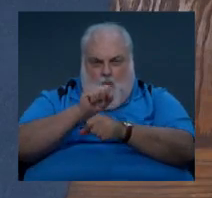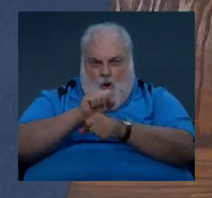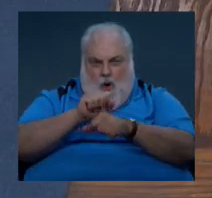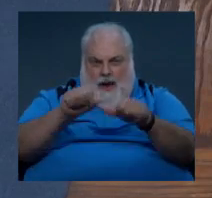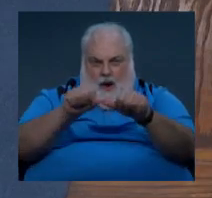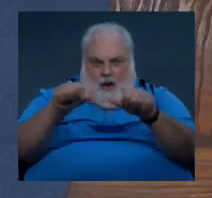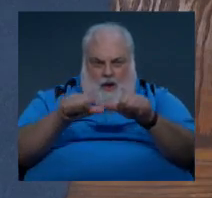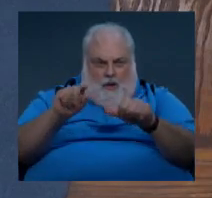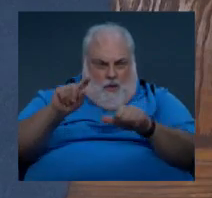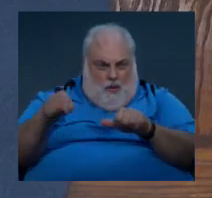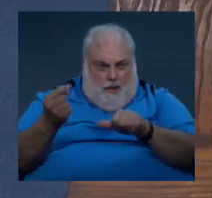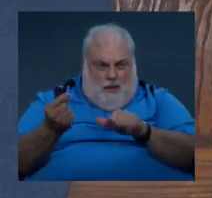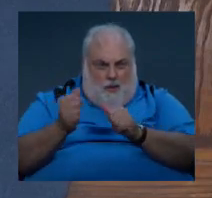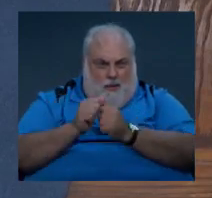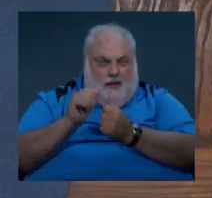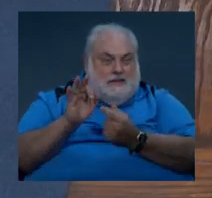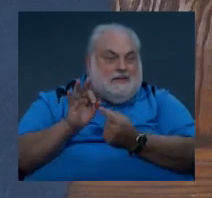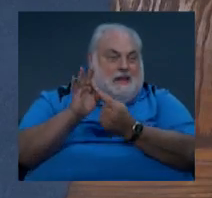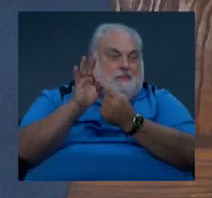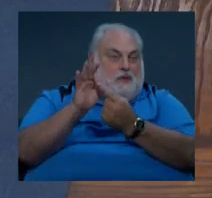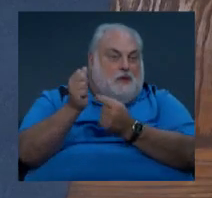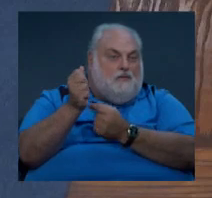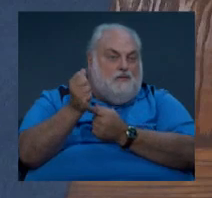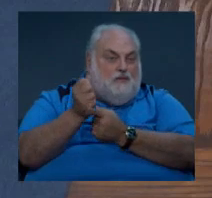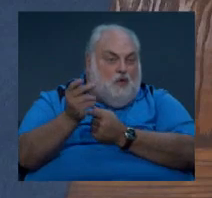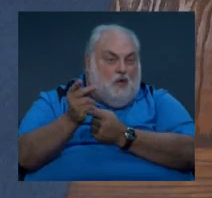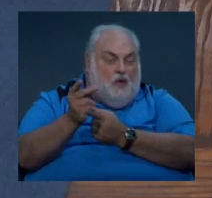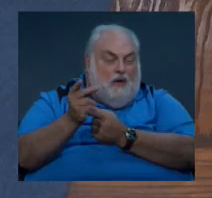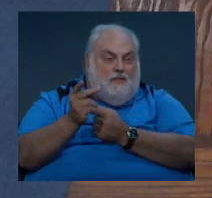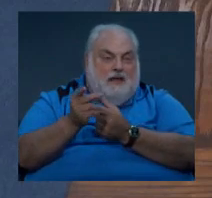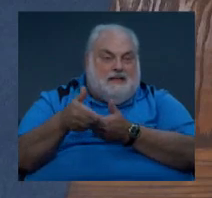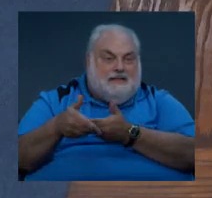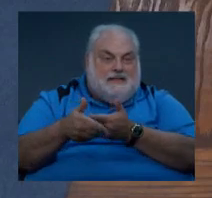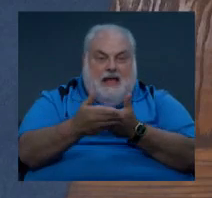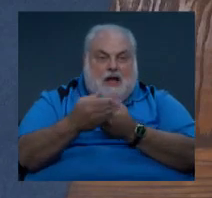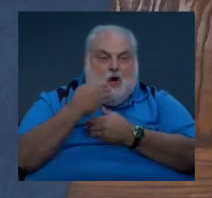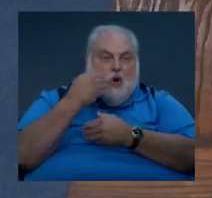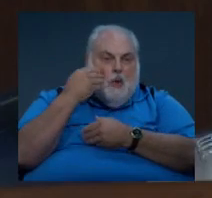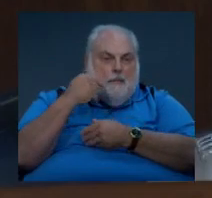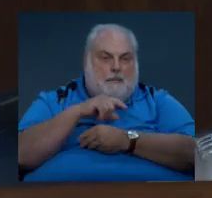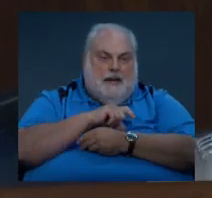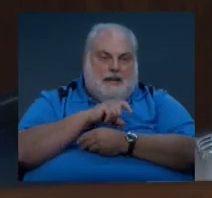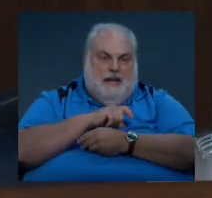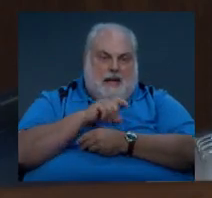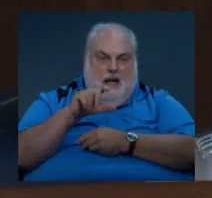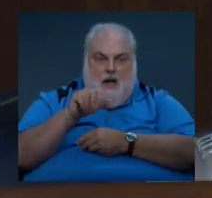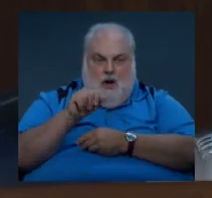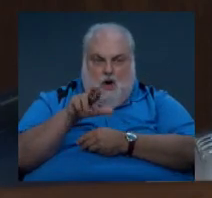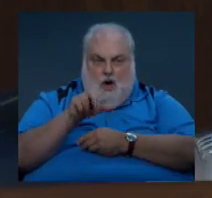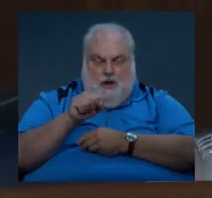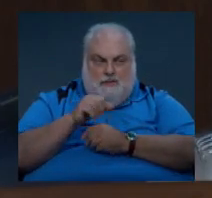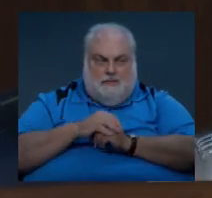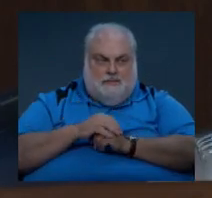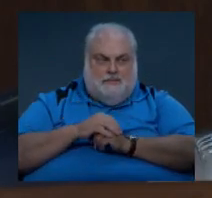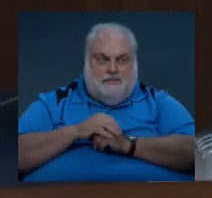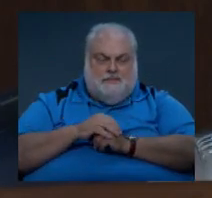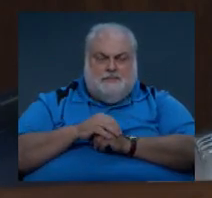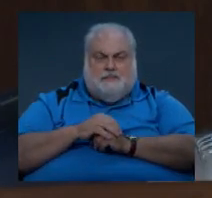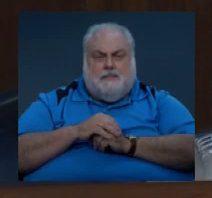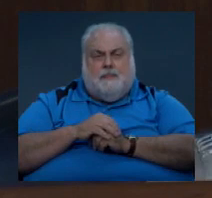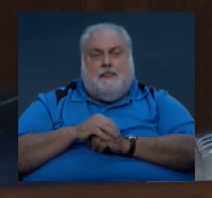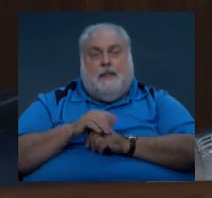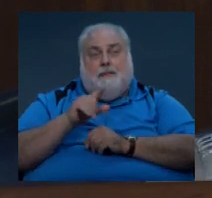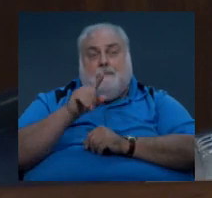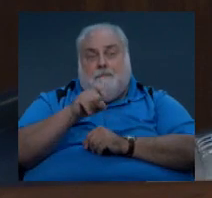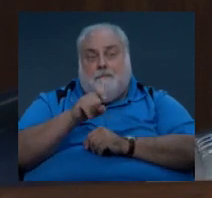site, with the exception of some of the take-home police vehicles. Okay. And I'll ask you this. It may